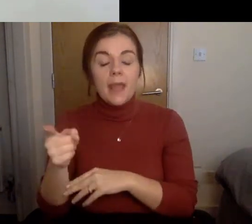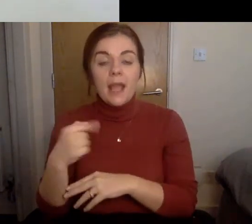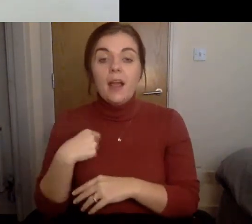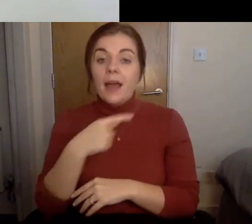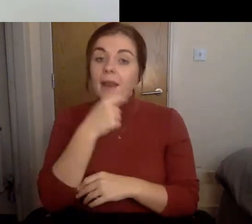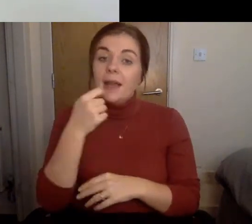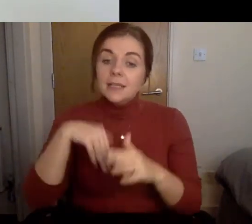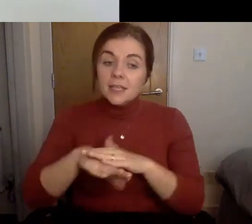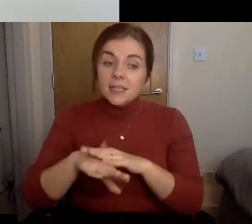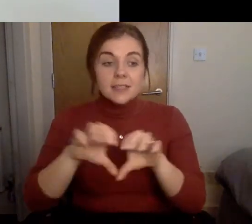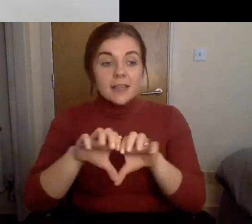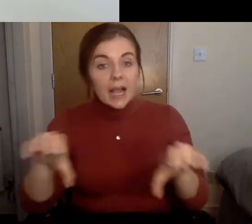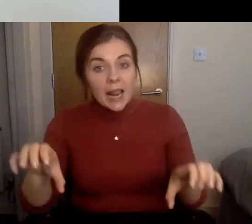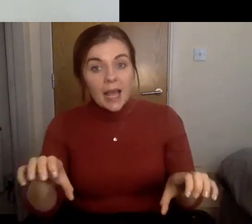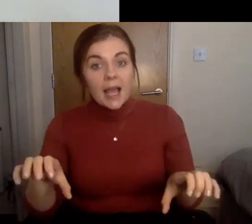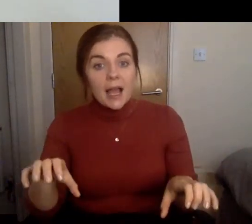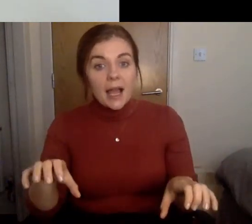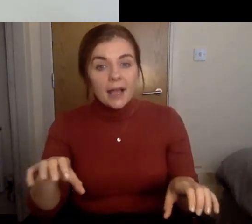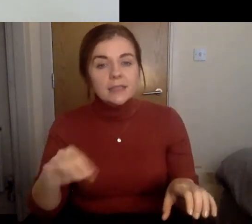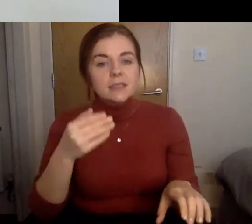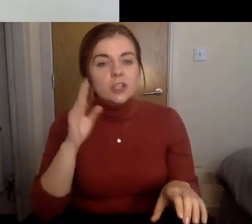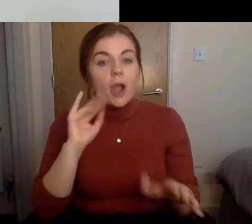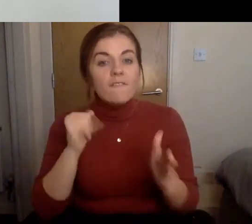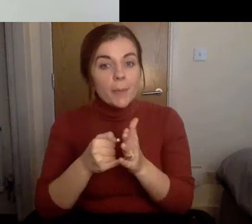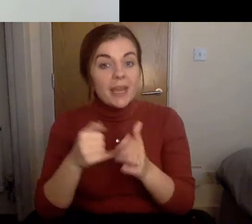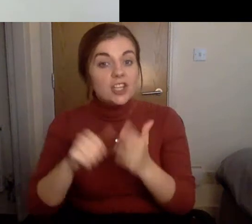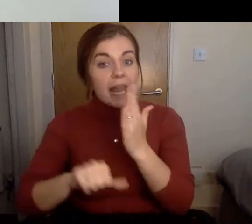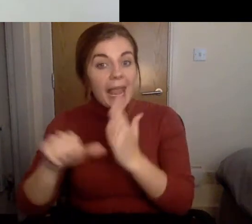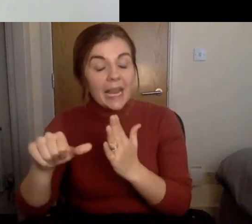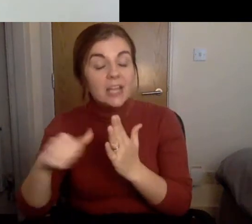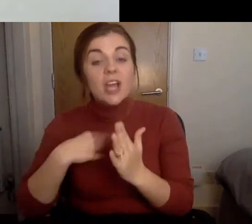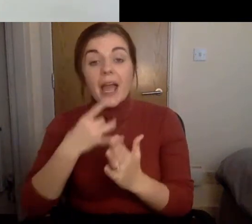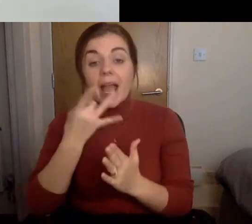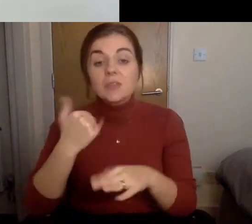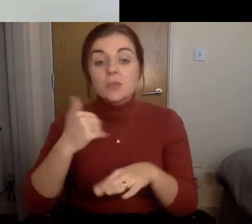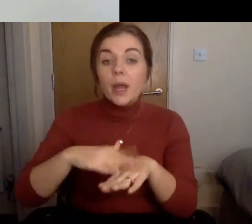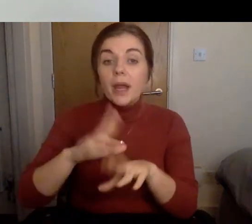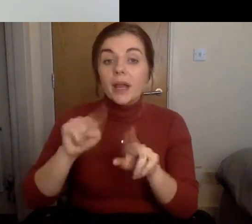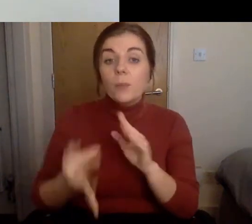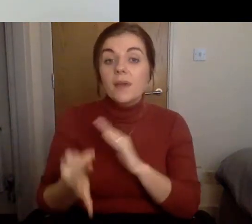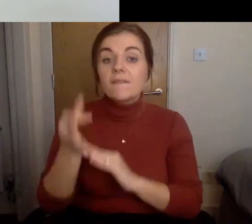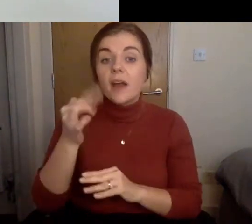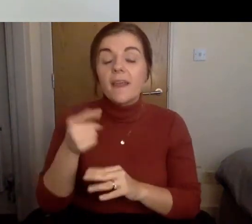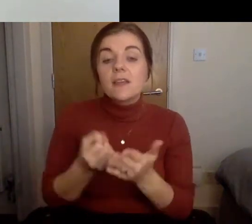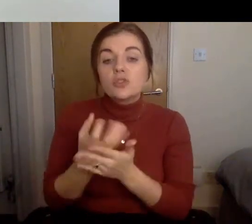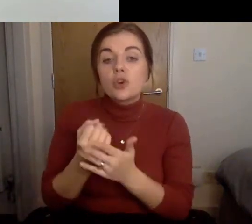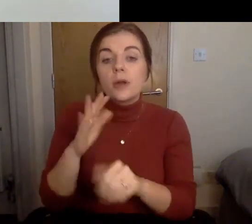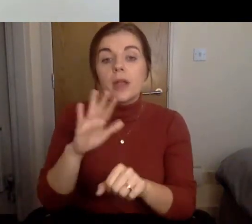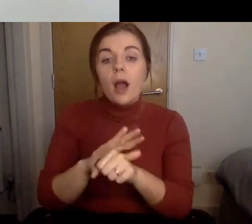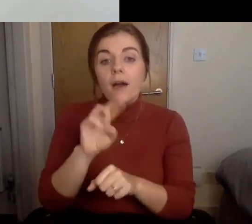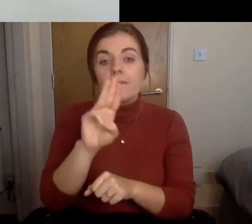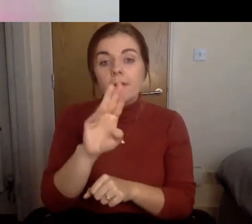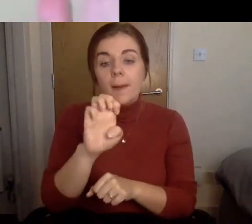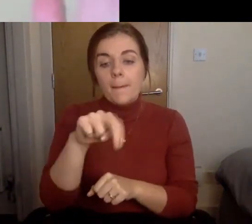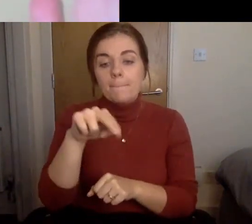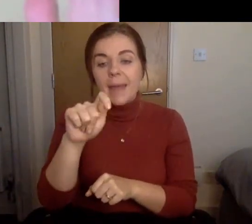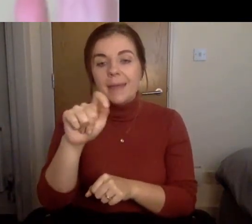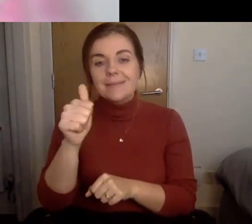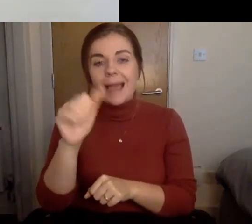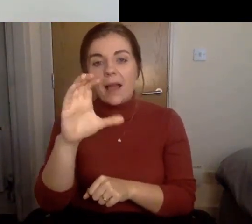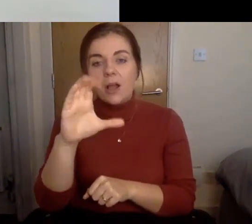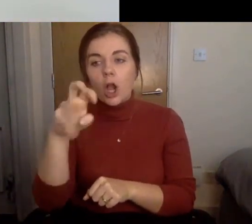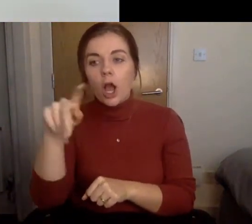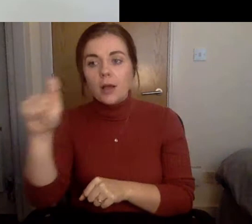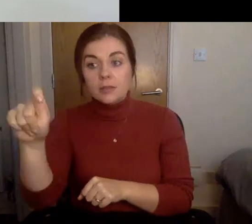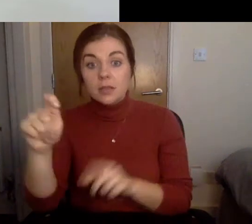to the class talking, it was a confirmation class, I said, you know, where would we find the story of Pentecost? And one of the boys put up